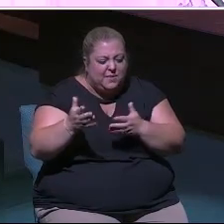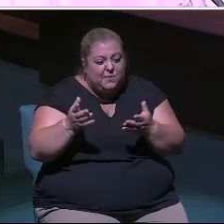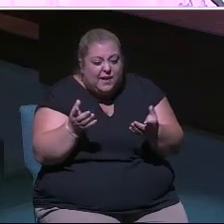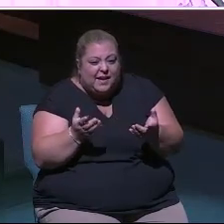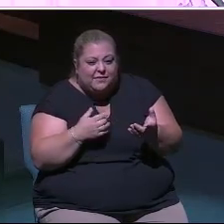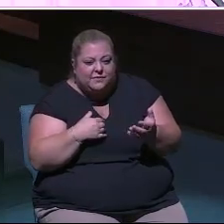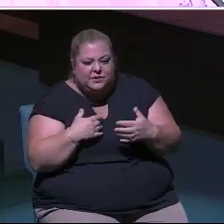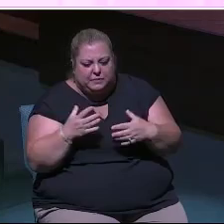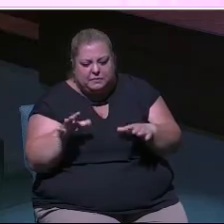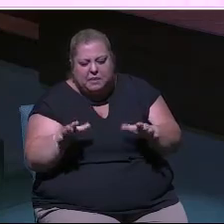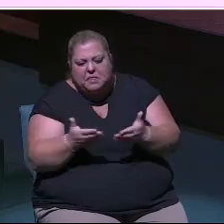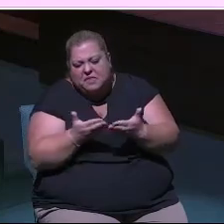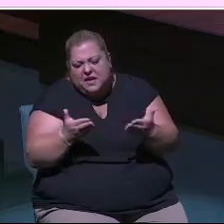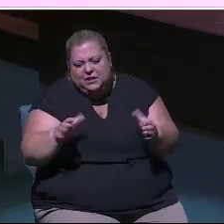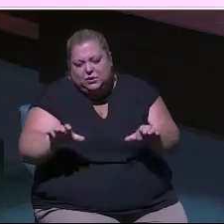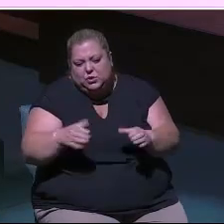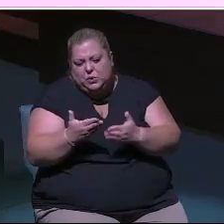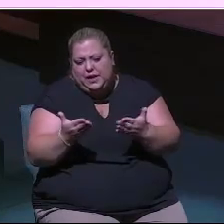don't you go?